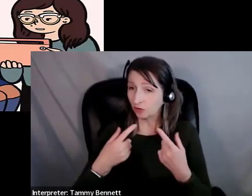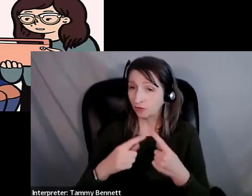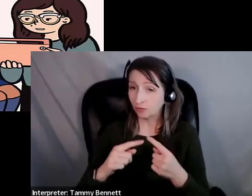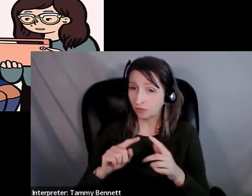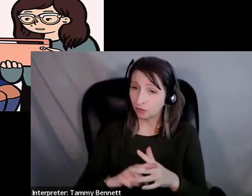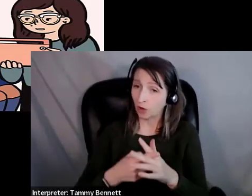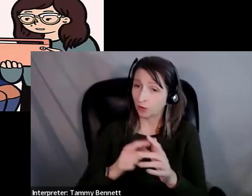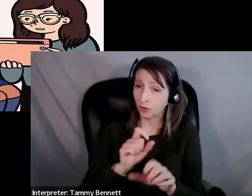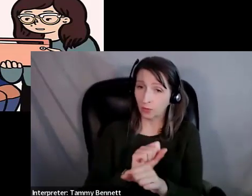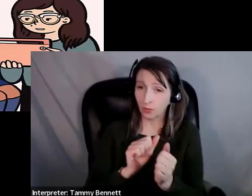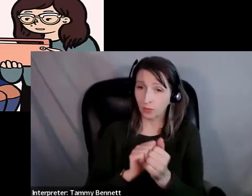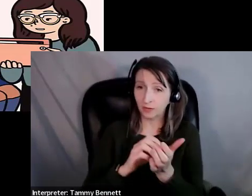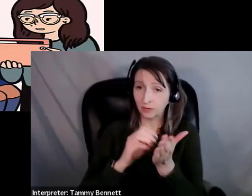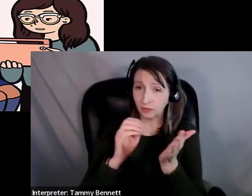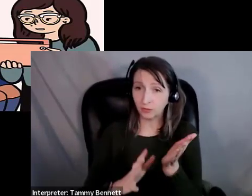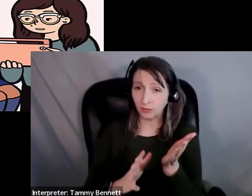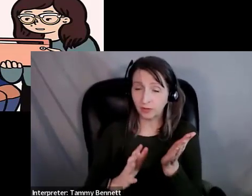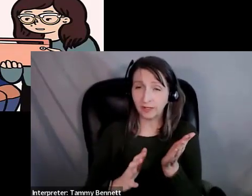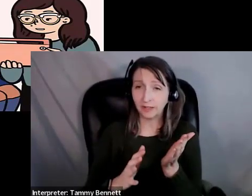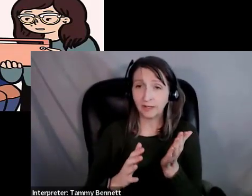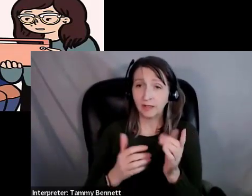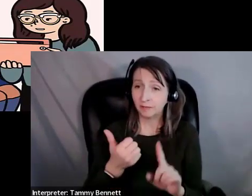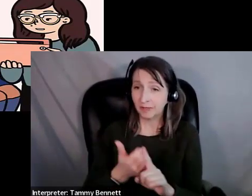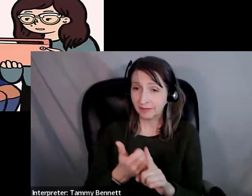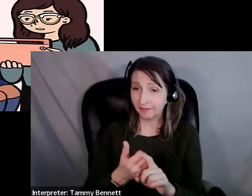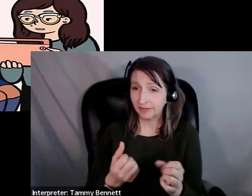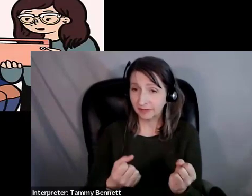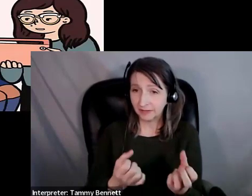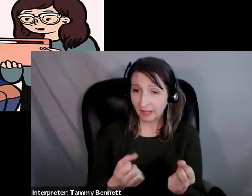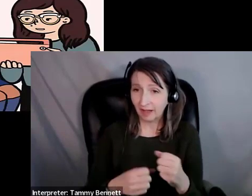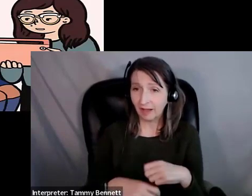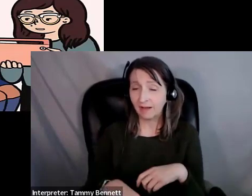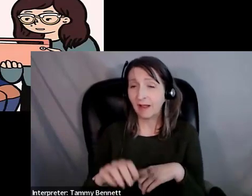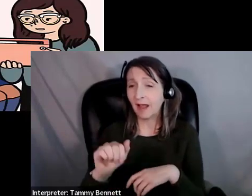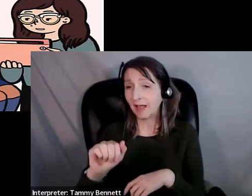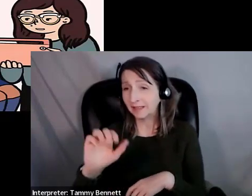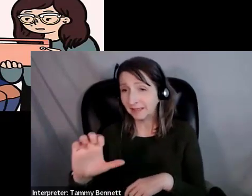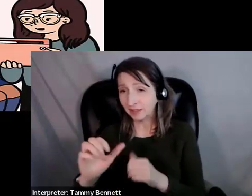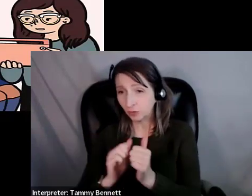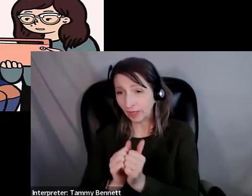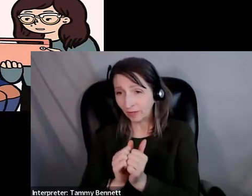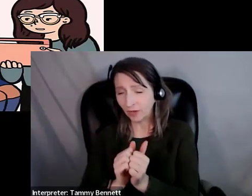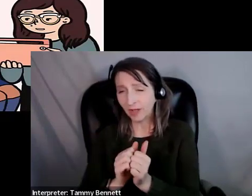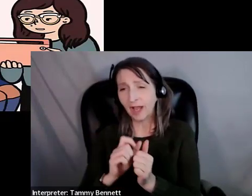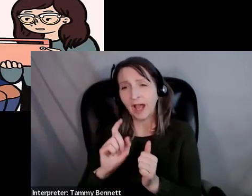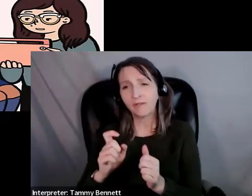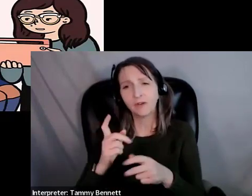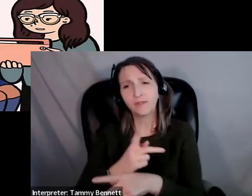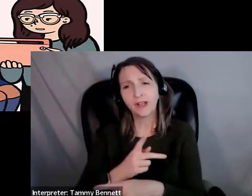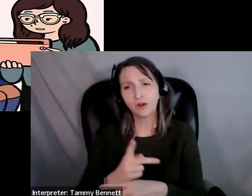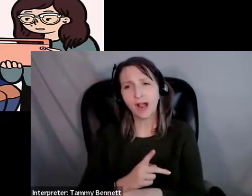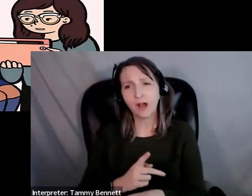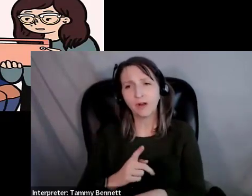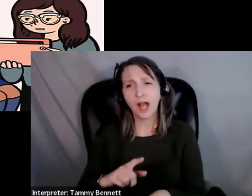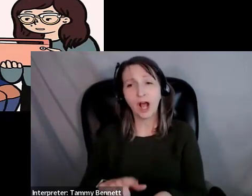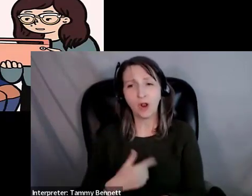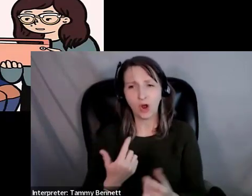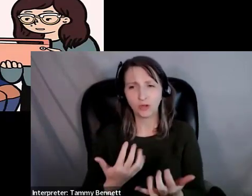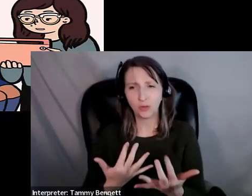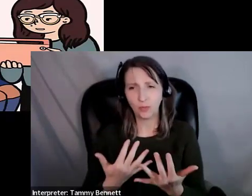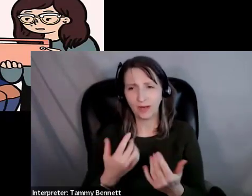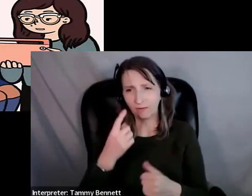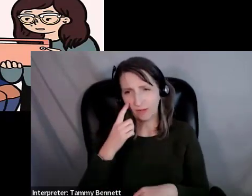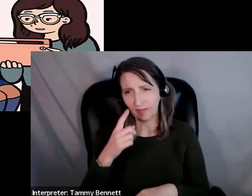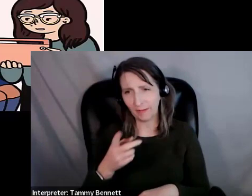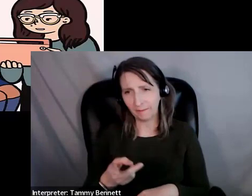who is, um, using ASL and AC together is figuring out their wait time. I feel like as a professional,